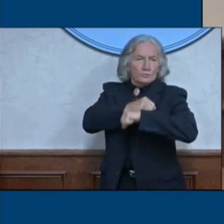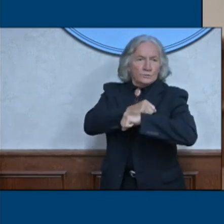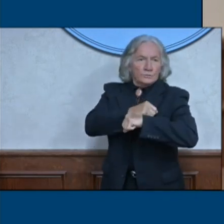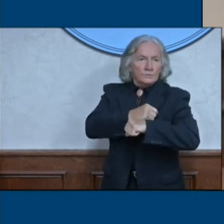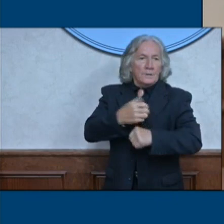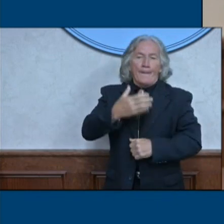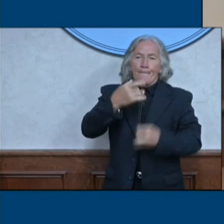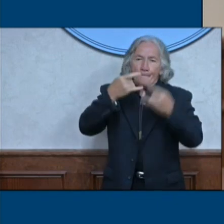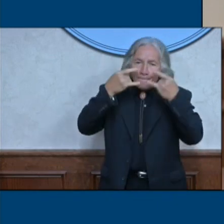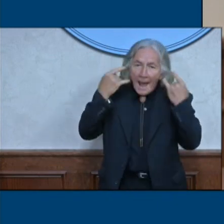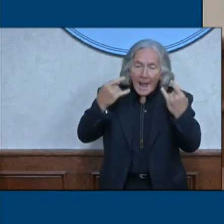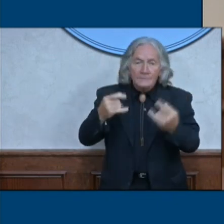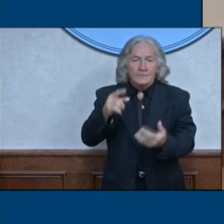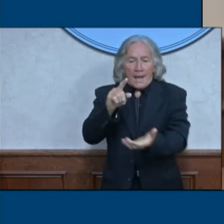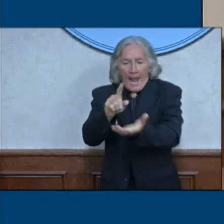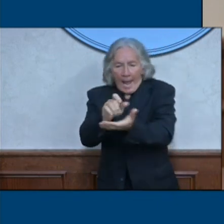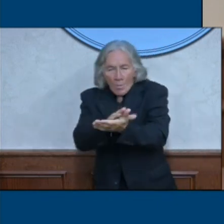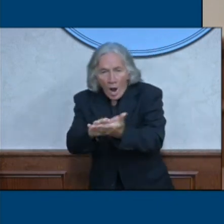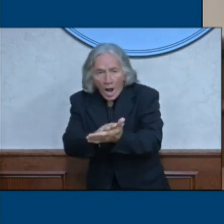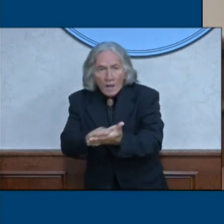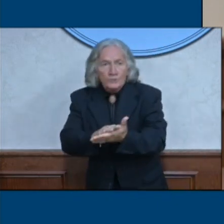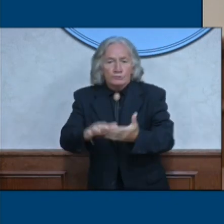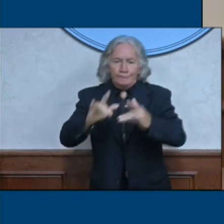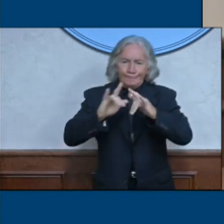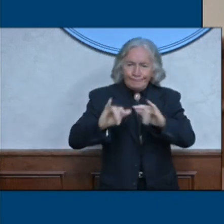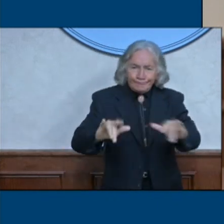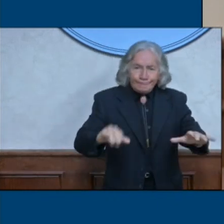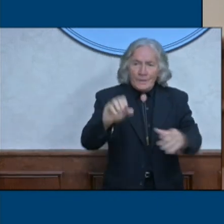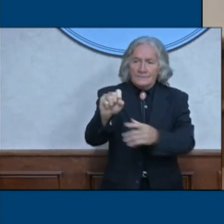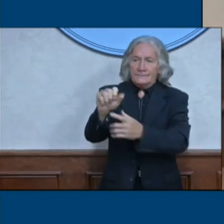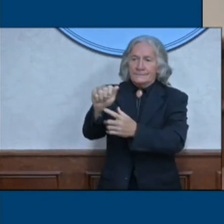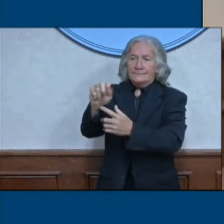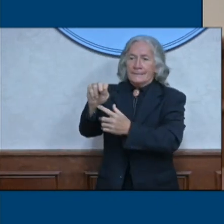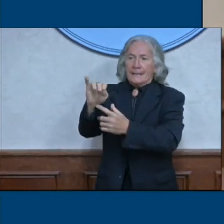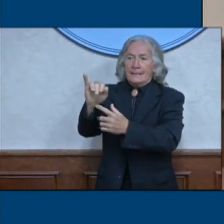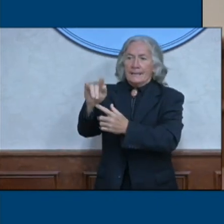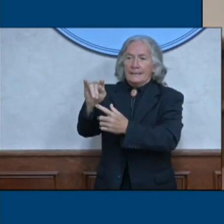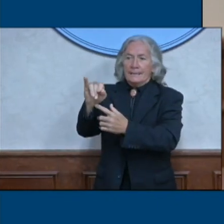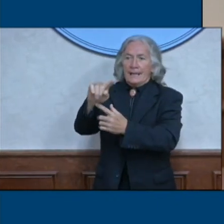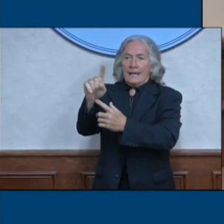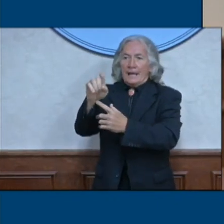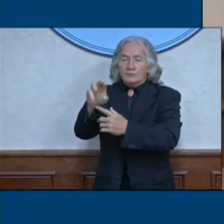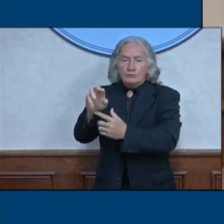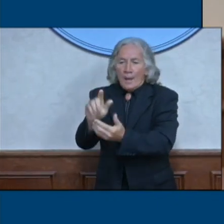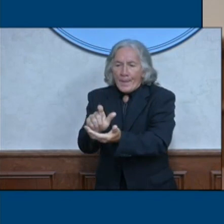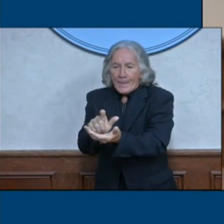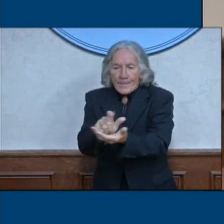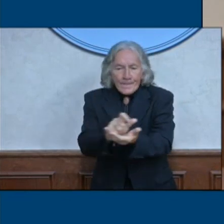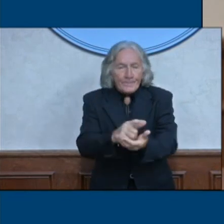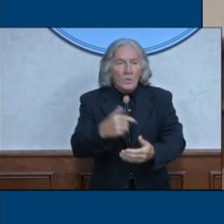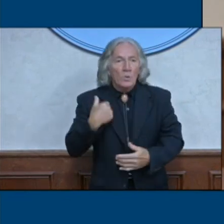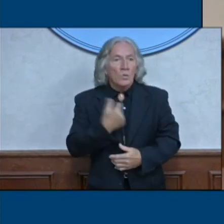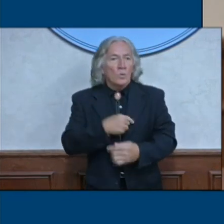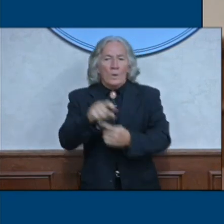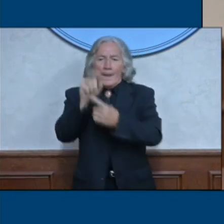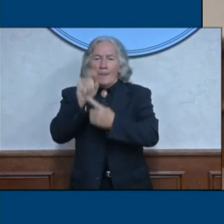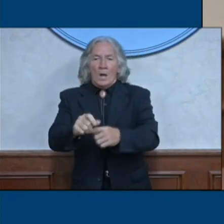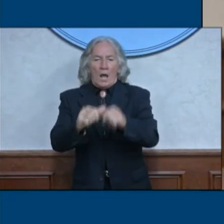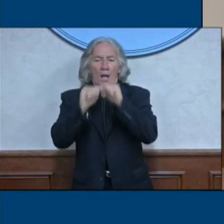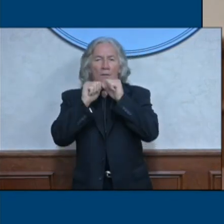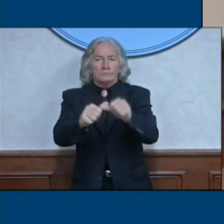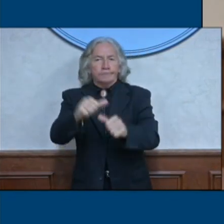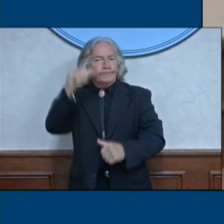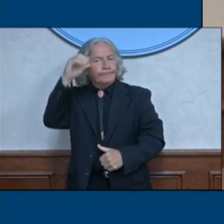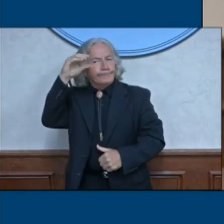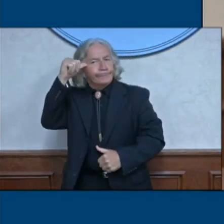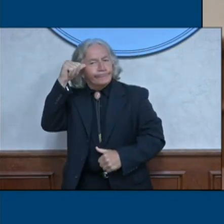about: masking, hand washing, hand sanitizing, and the cleaning and disinfecting. We must do this, Texas,